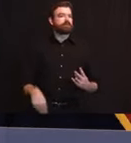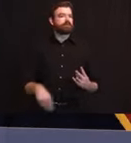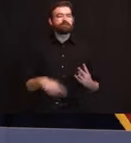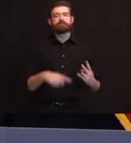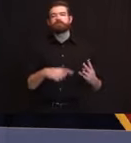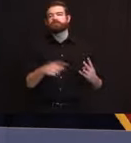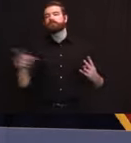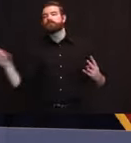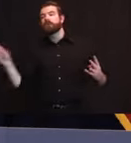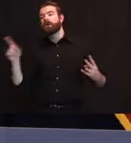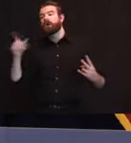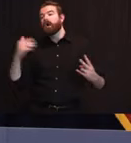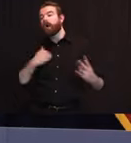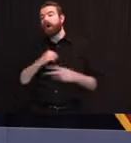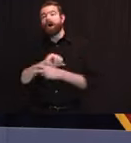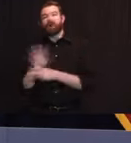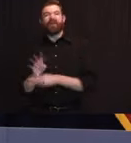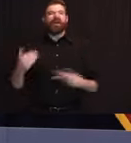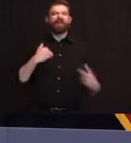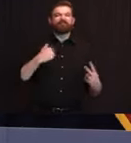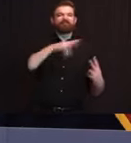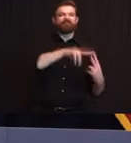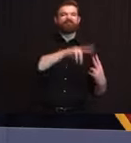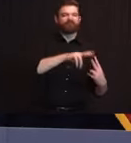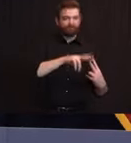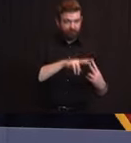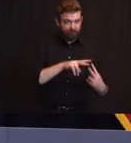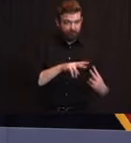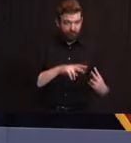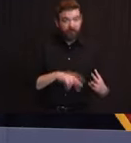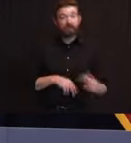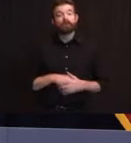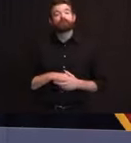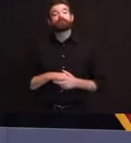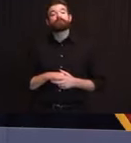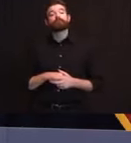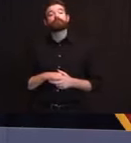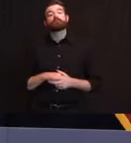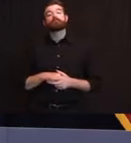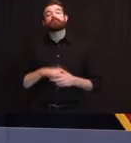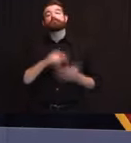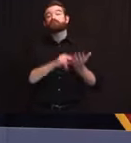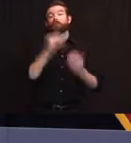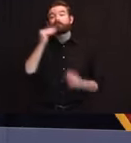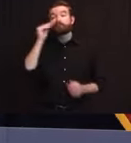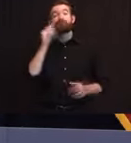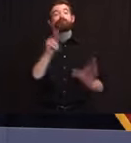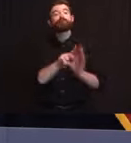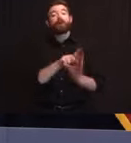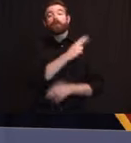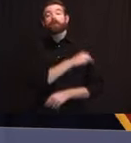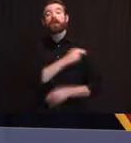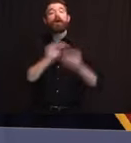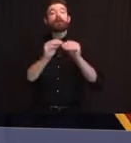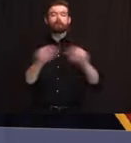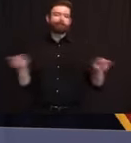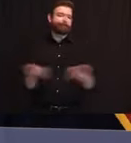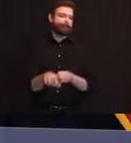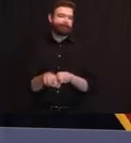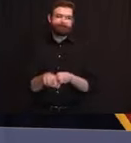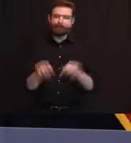numbers remain the same. On the daily percent positivity as of June 8th, overall in New Jersey, it